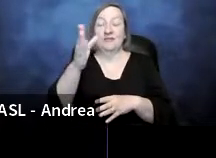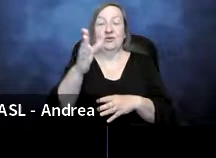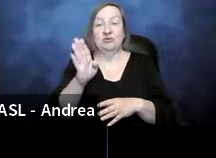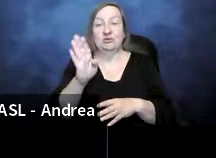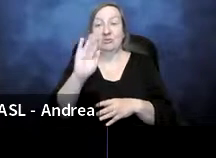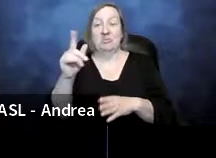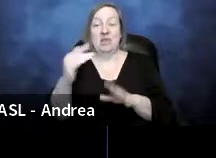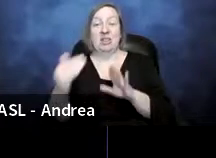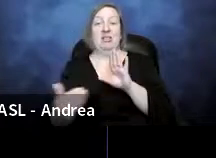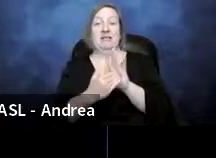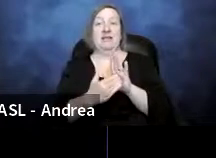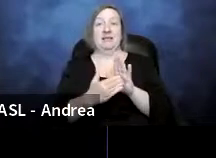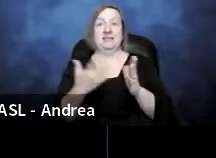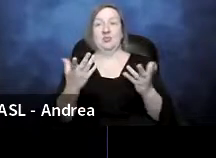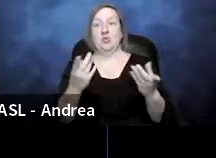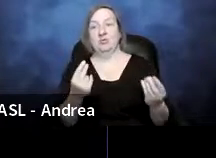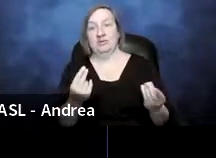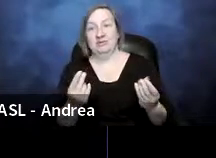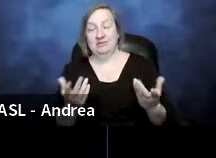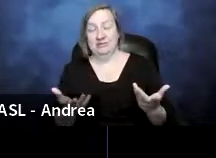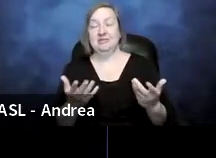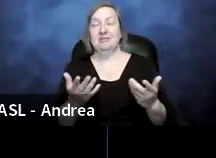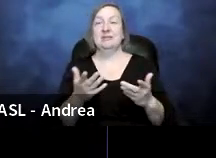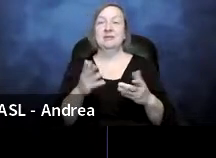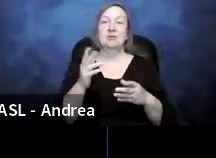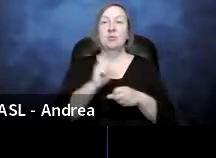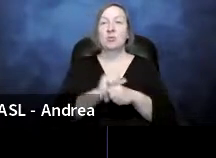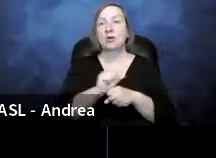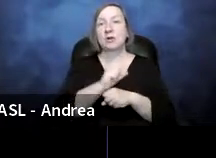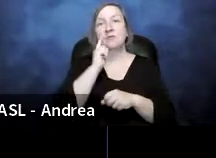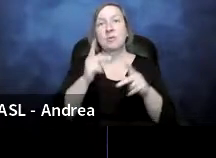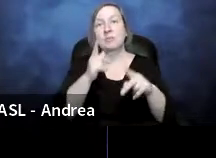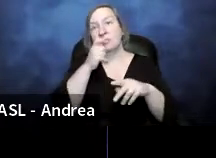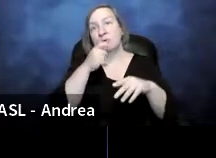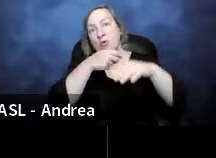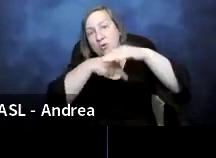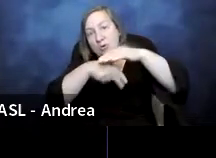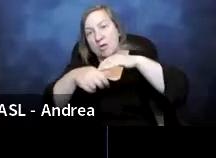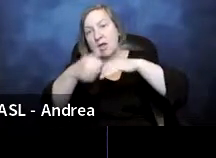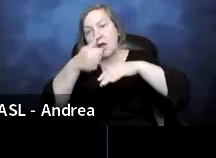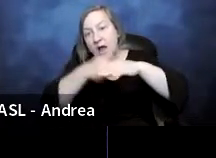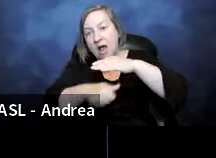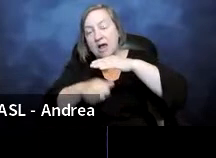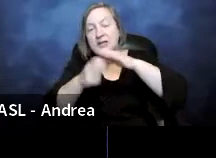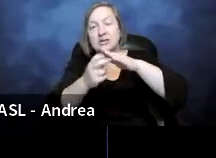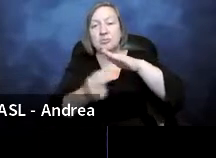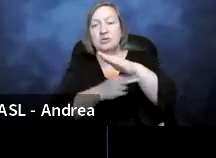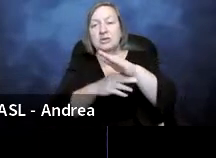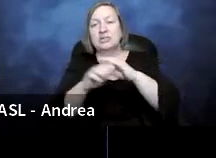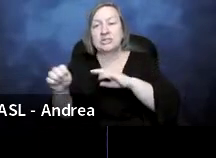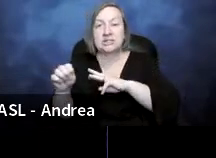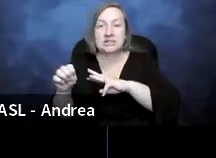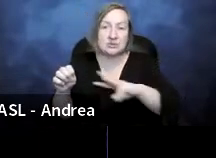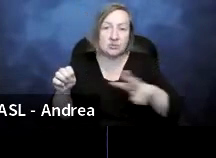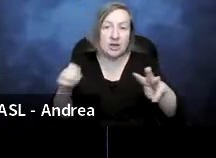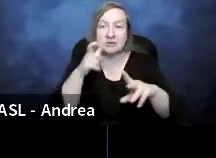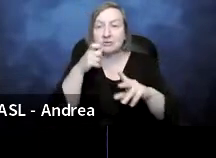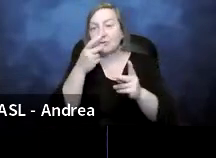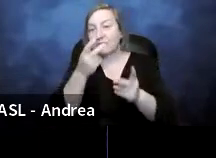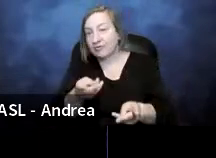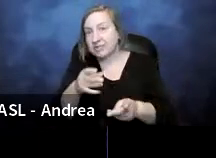we are working for those users that are crossing under the bridge in that east-west direction, visiting the